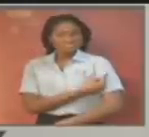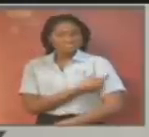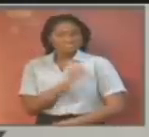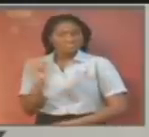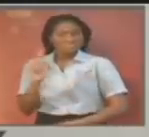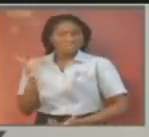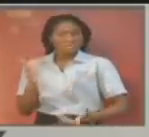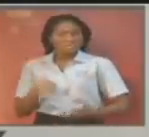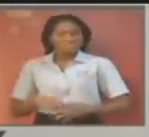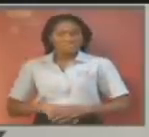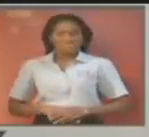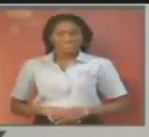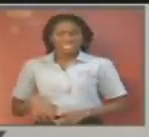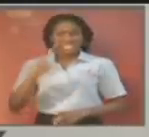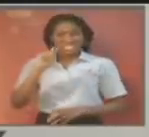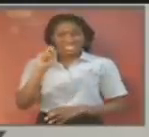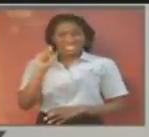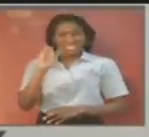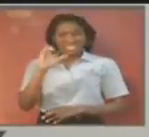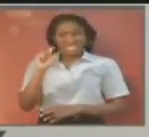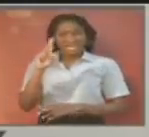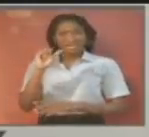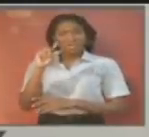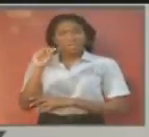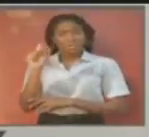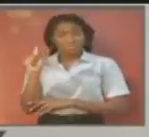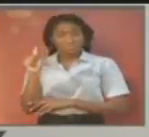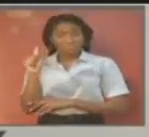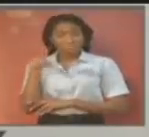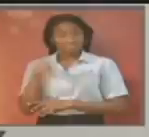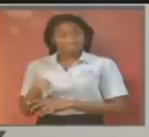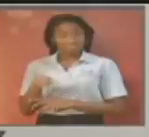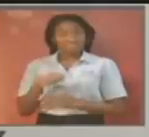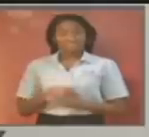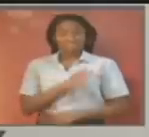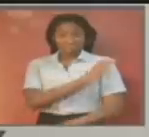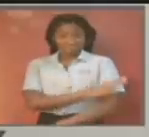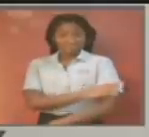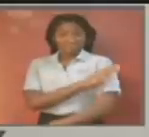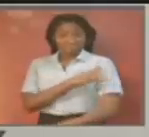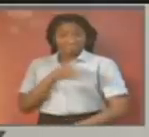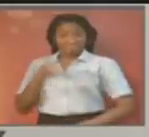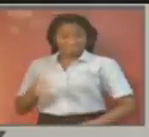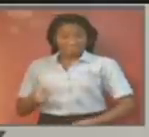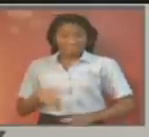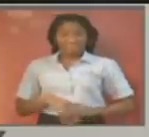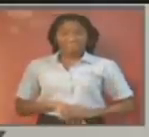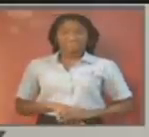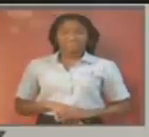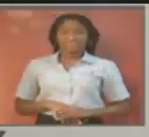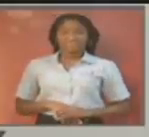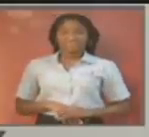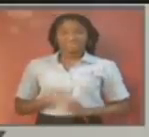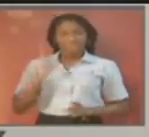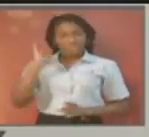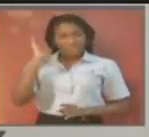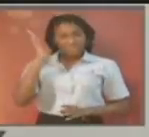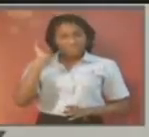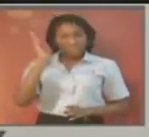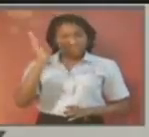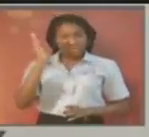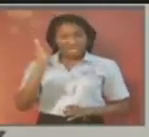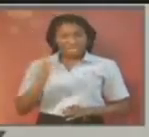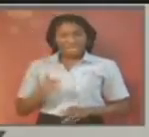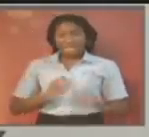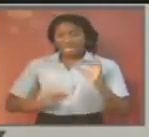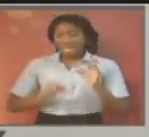be the Tacarigua Racket Center, and at the Tacarigua Racket Center we will be doing the Sangre